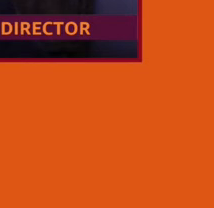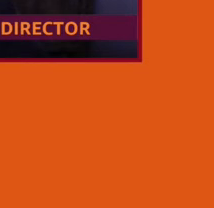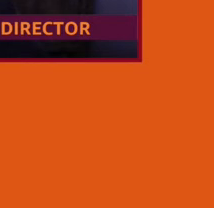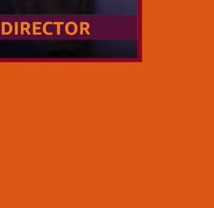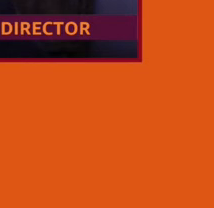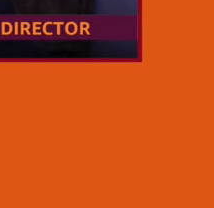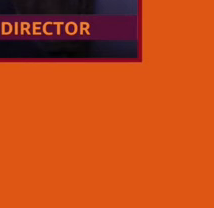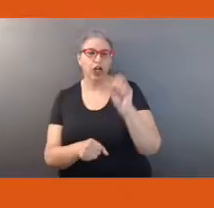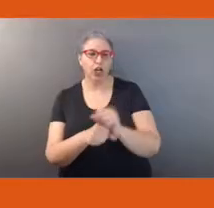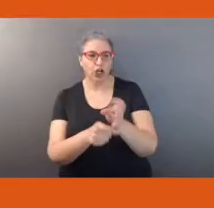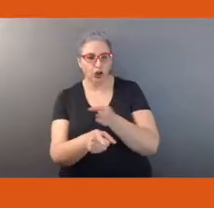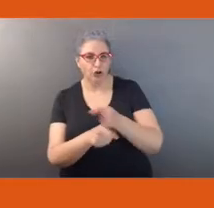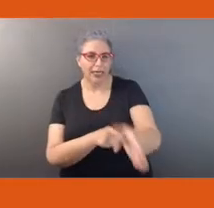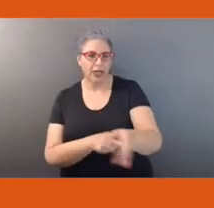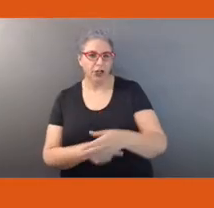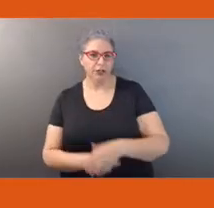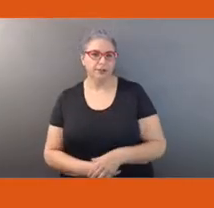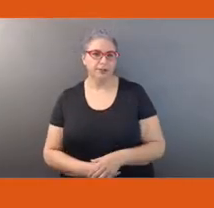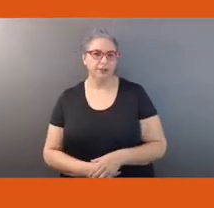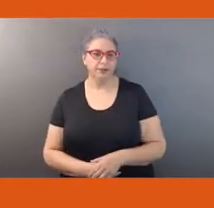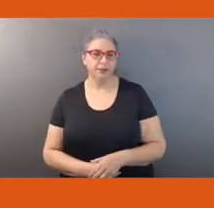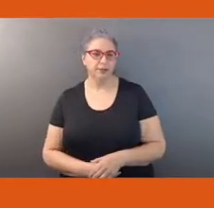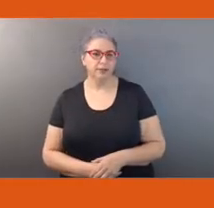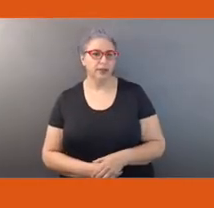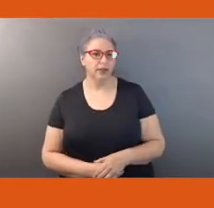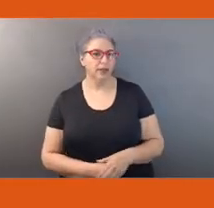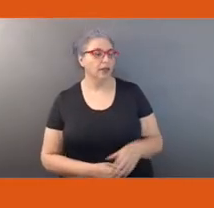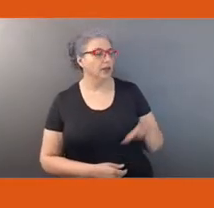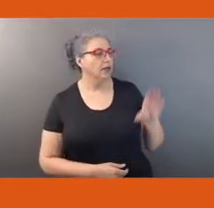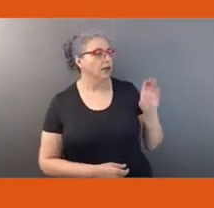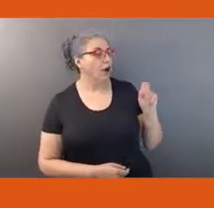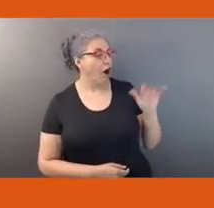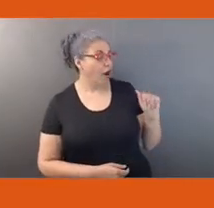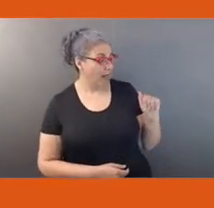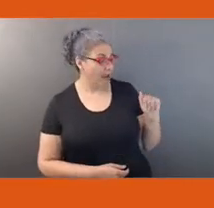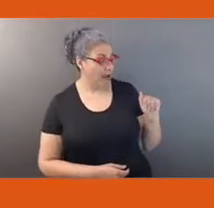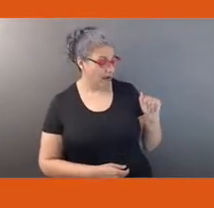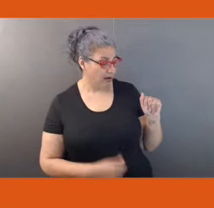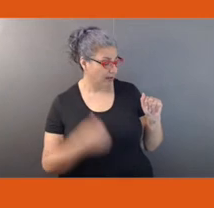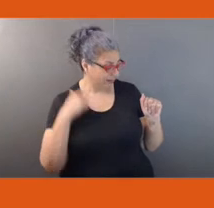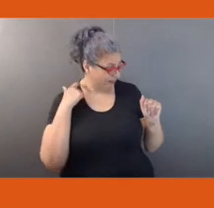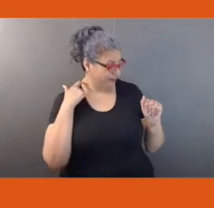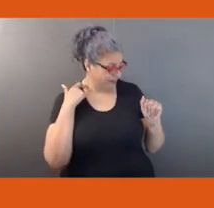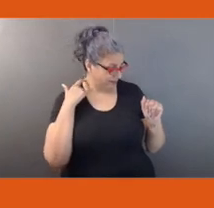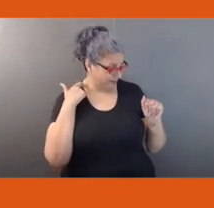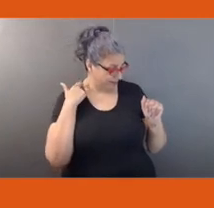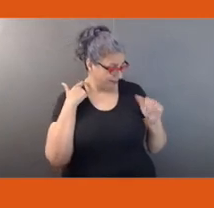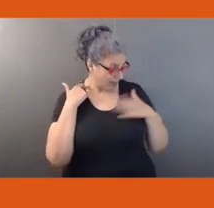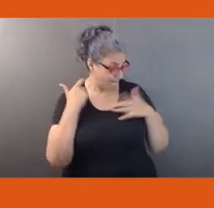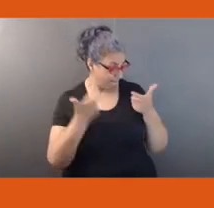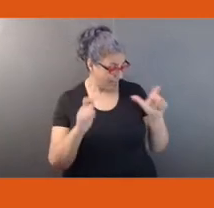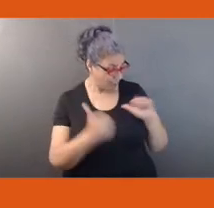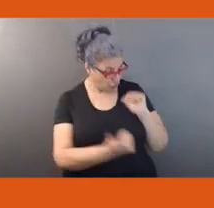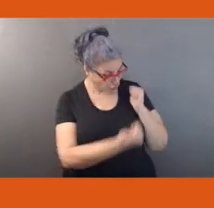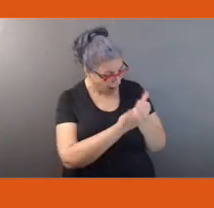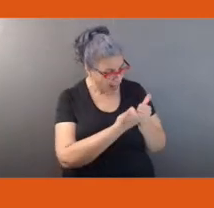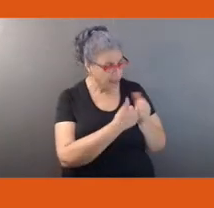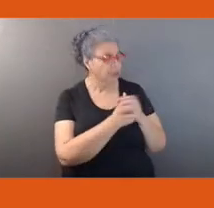career right now? I would probably say still get out of that box.